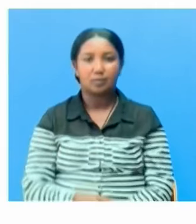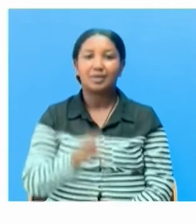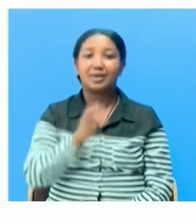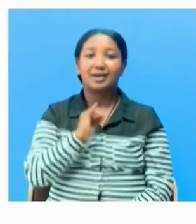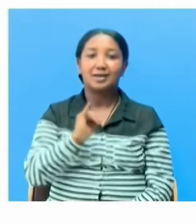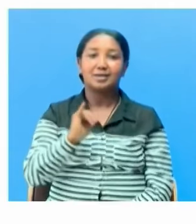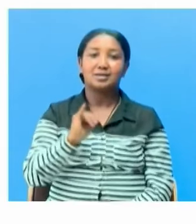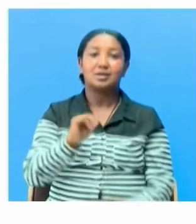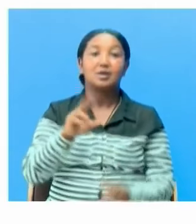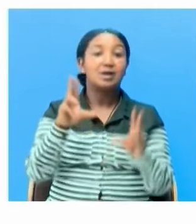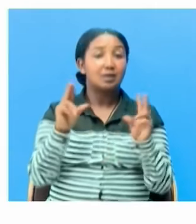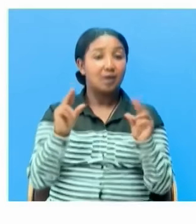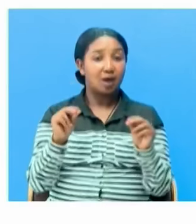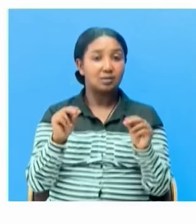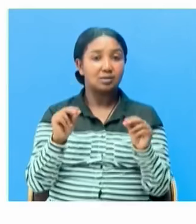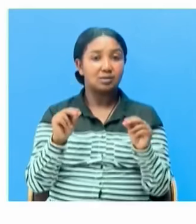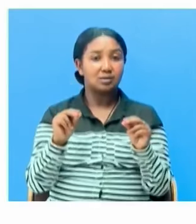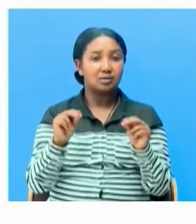is not,